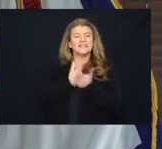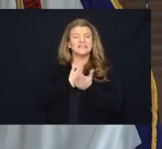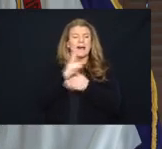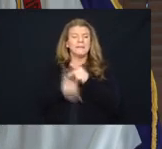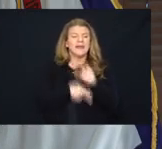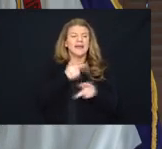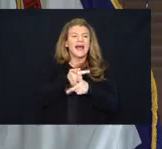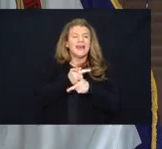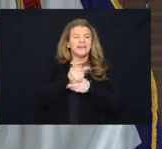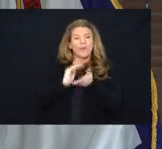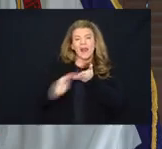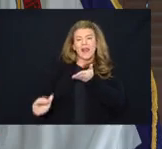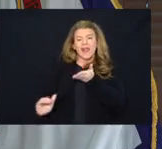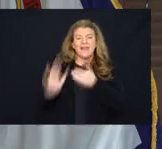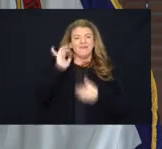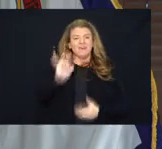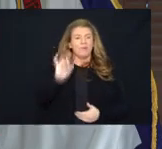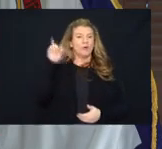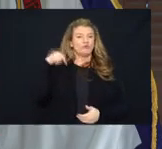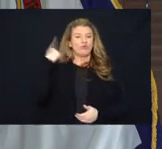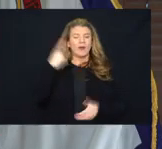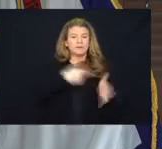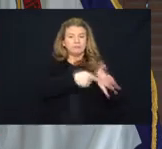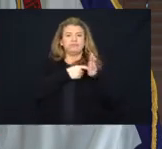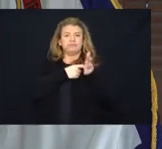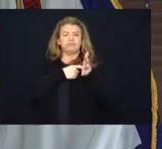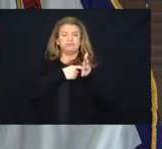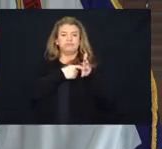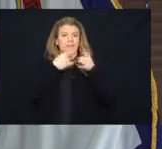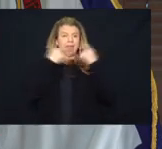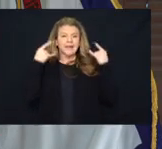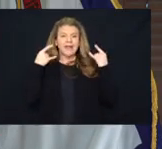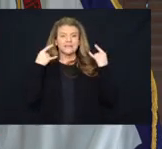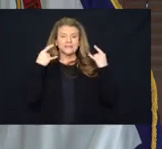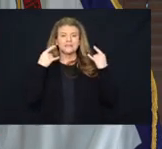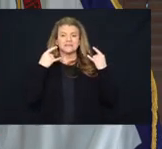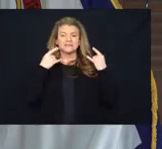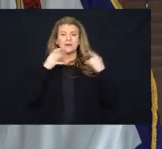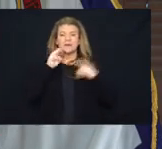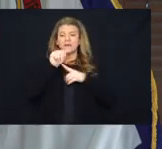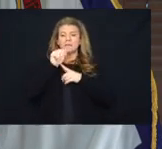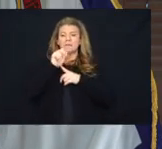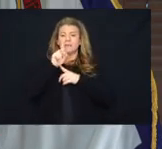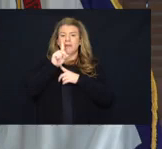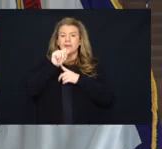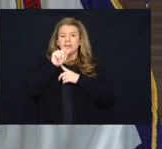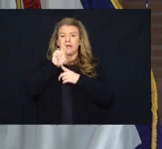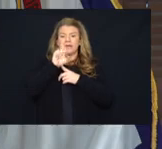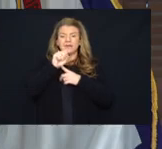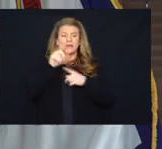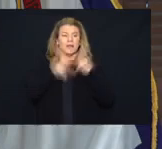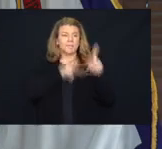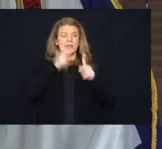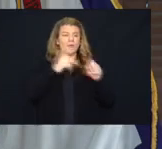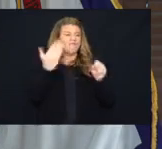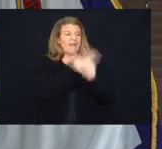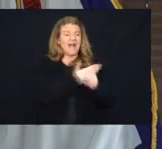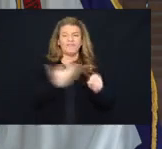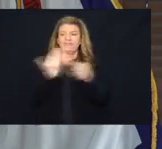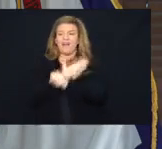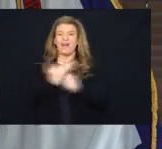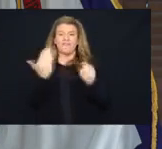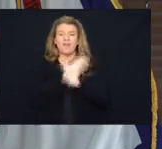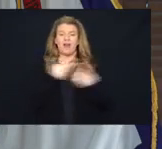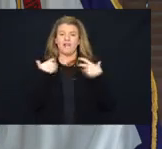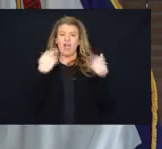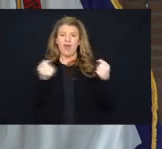from these crazy mandates from the Biden administration, to where basically people were getting fired in all these healthcare